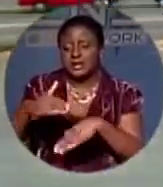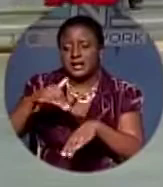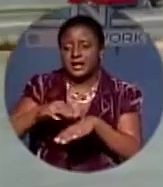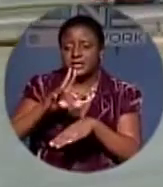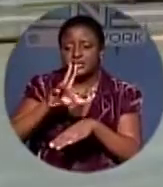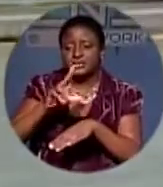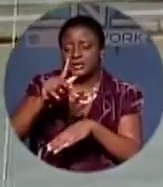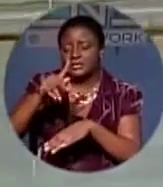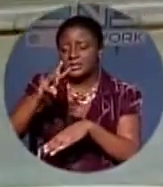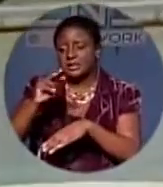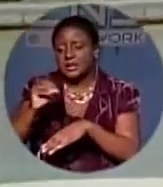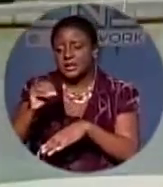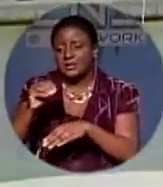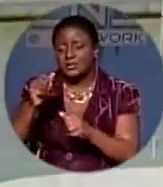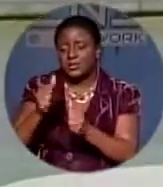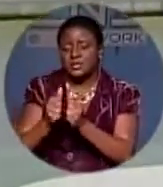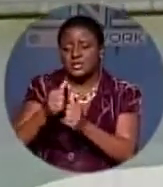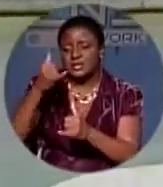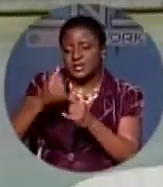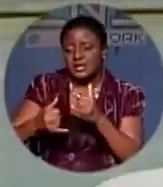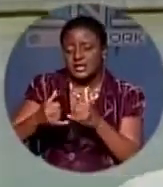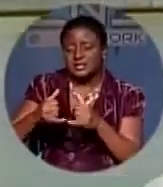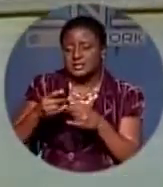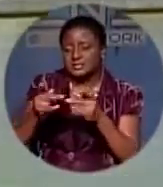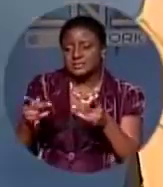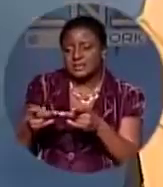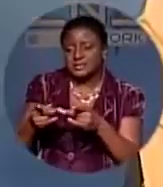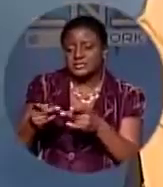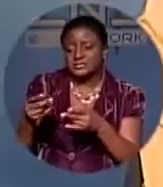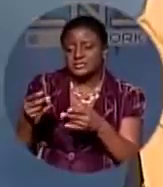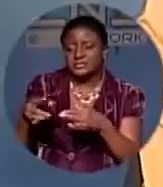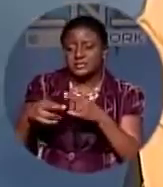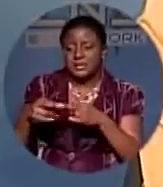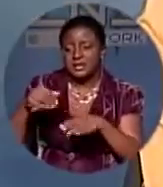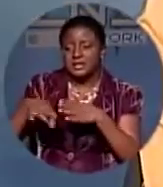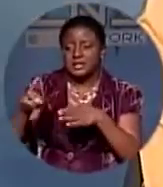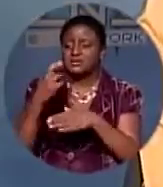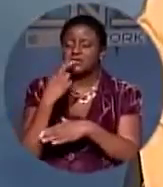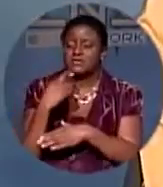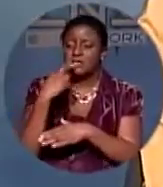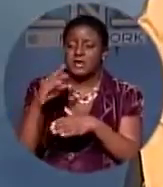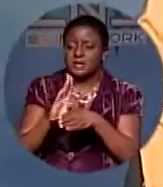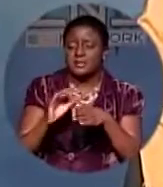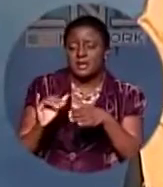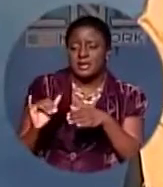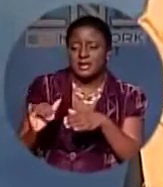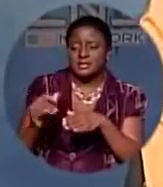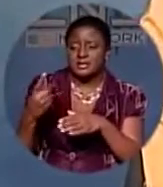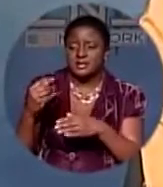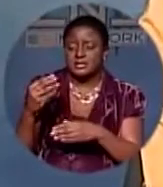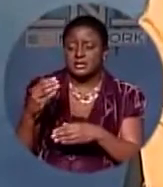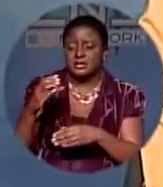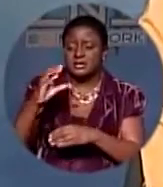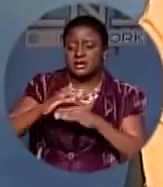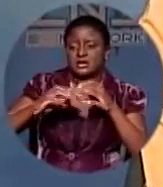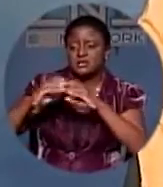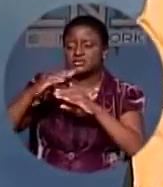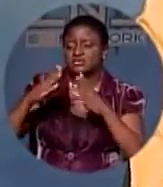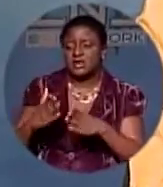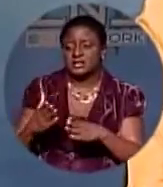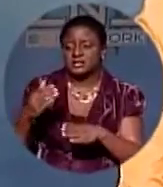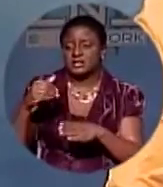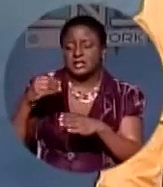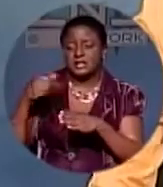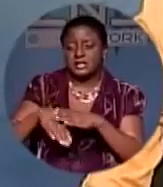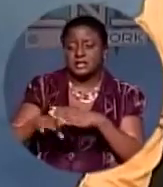the last cell site being repaired in Red Bays. The contractor for North Eleuthera's landfill speaking out on a story aired on ZNS